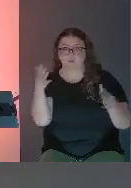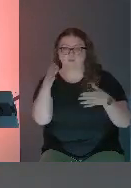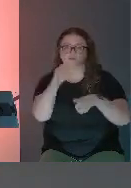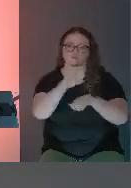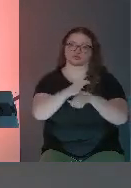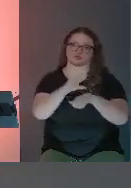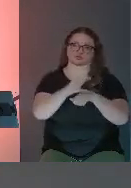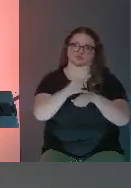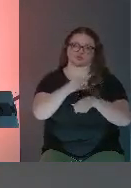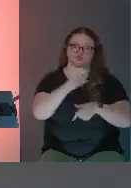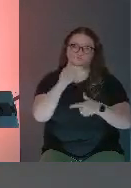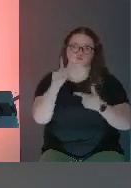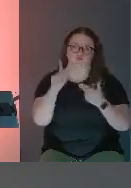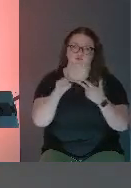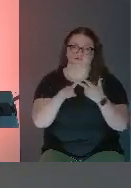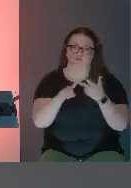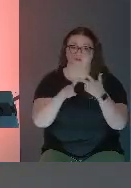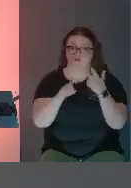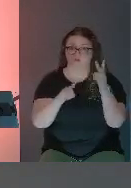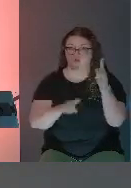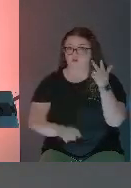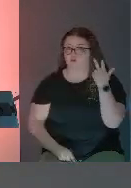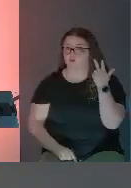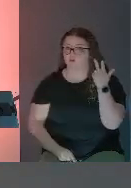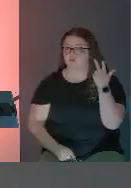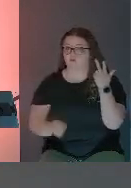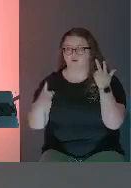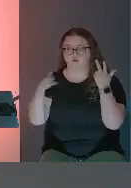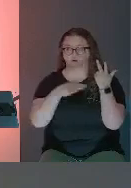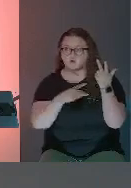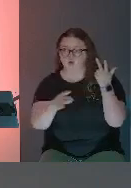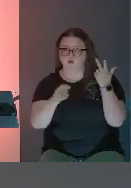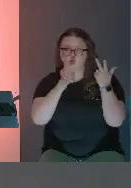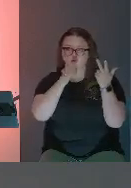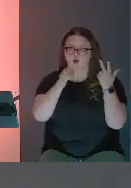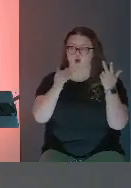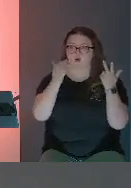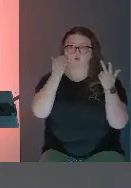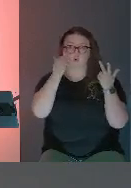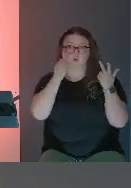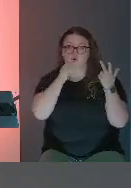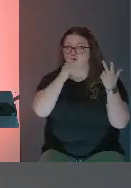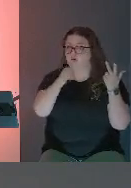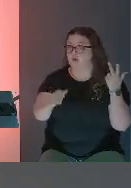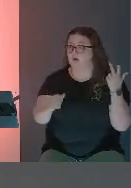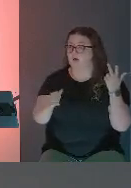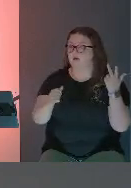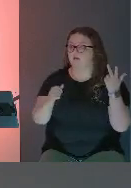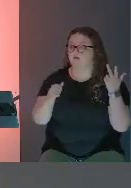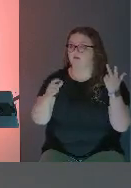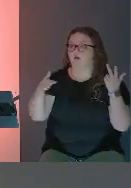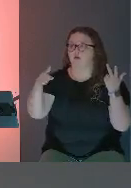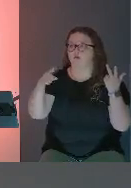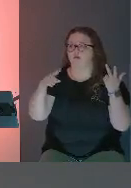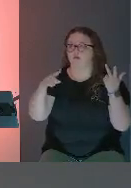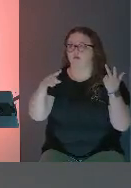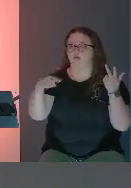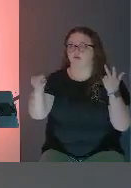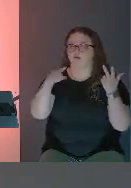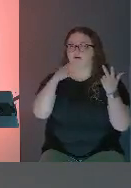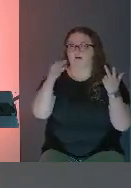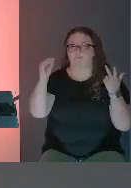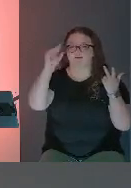church. And then the third, whether you like it or not, whether you know it or not, human government. Those are the